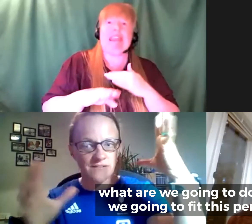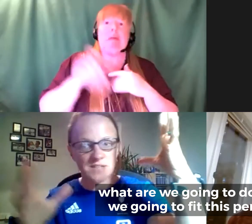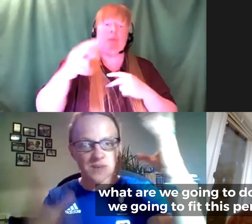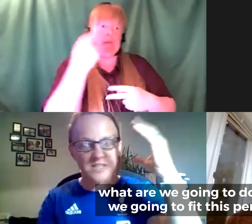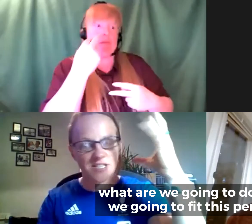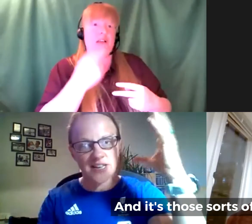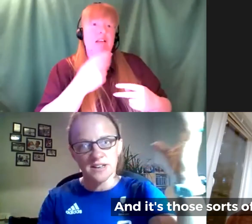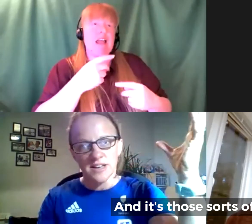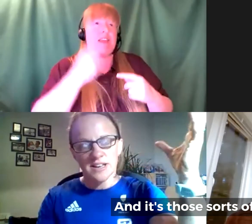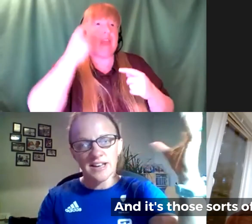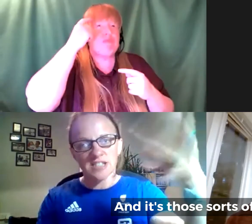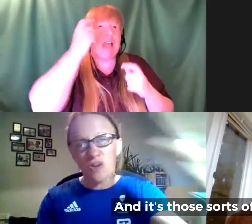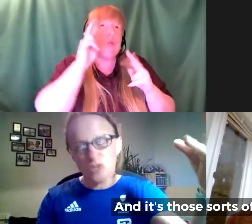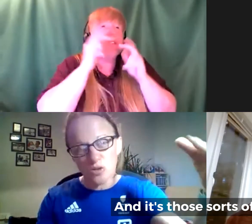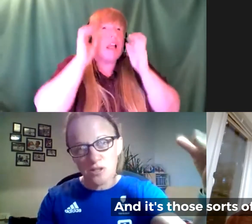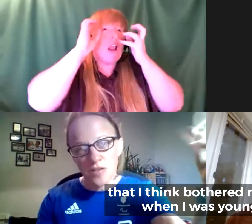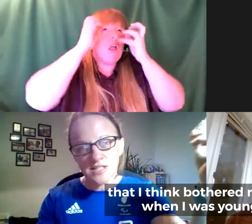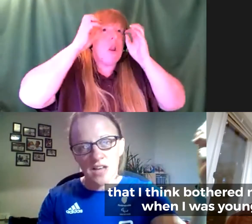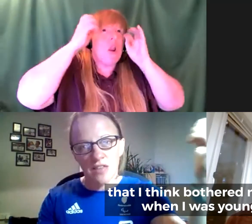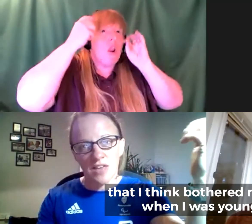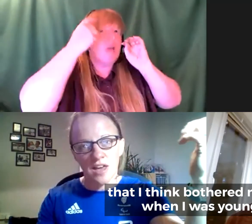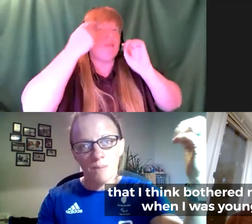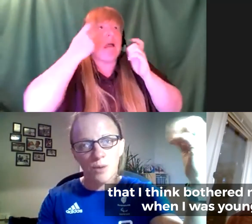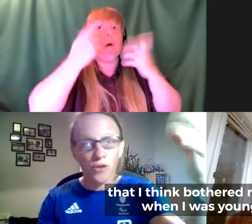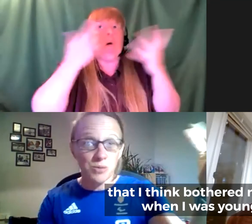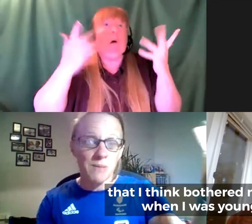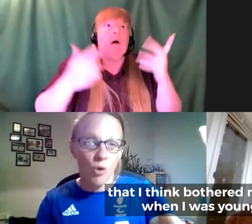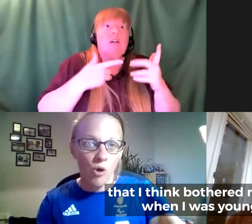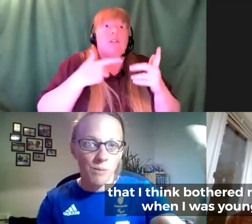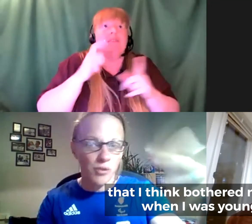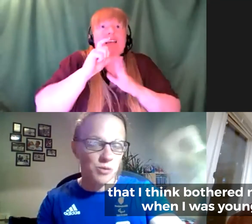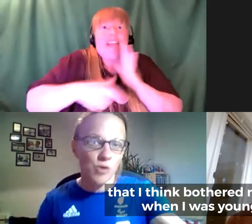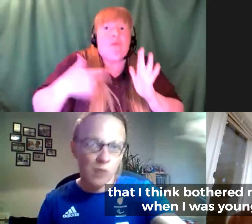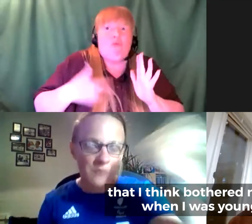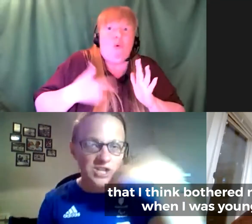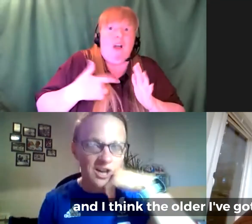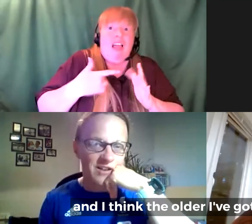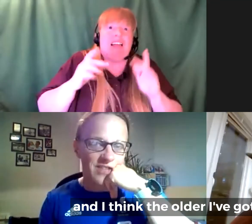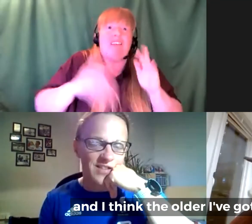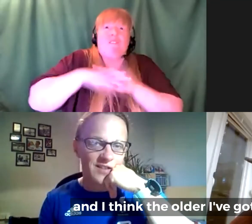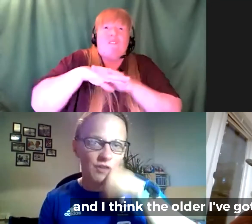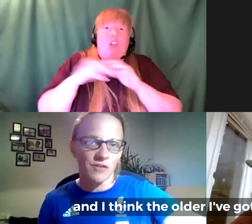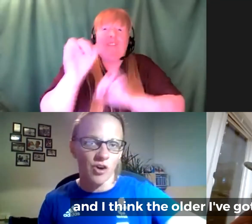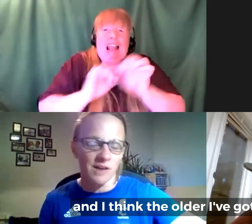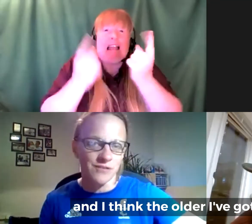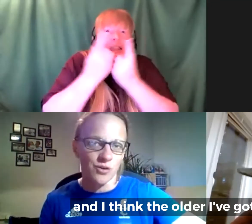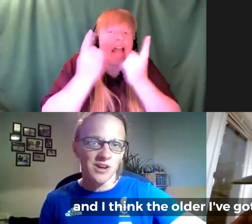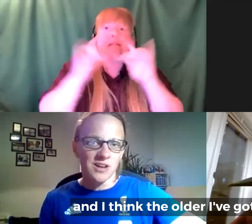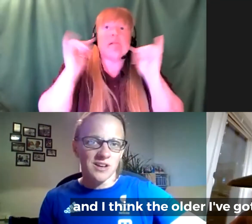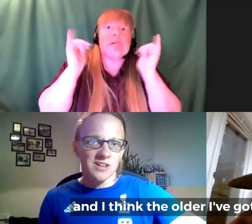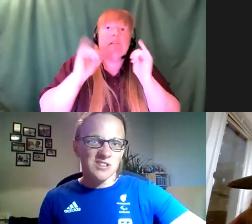going to fit this person in? And it's those sorts of things that I think bothered me more when I was younger. And I think the older I've got, I've